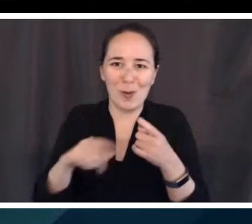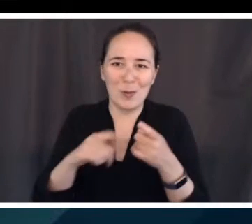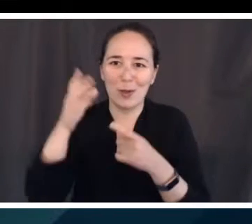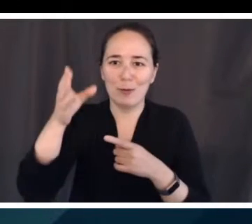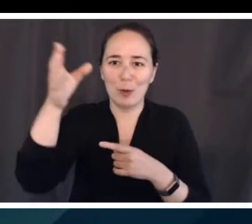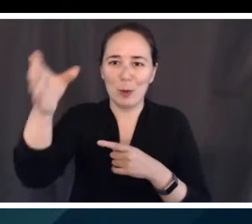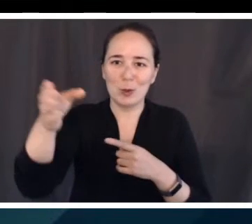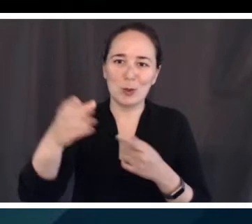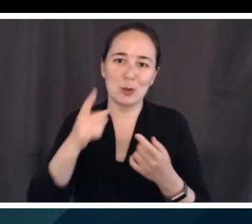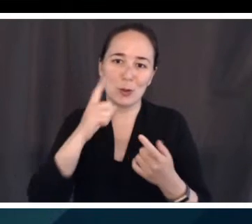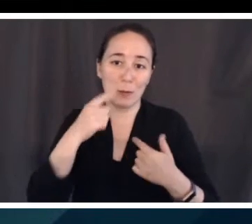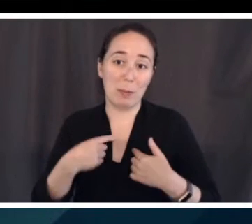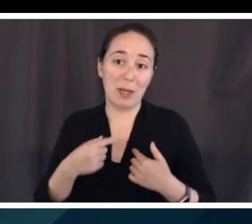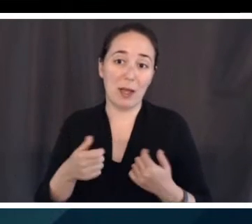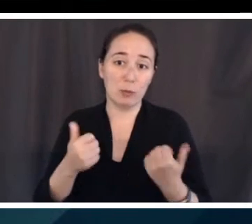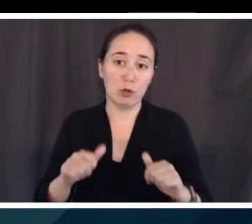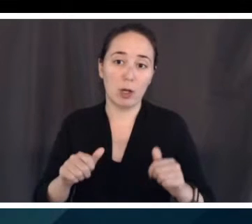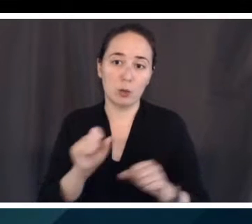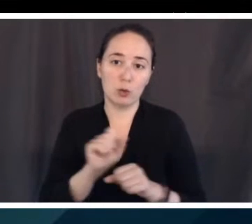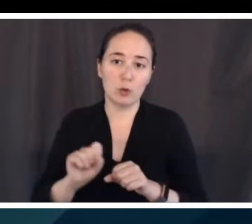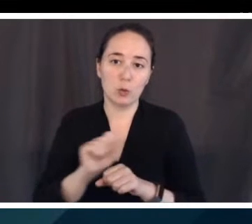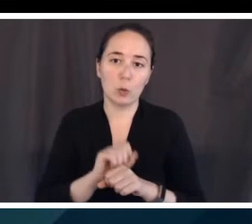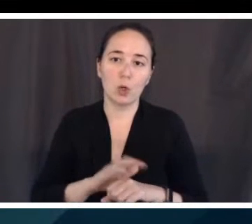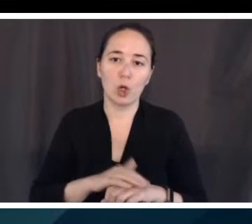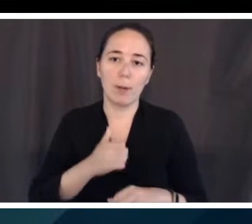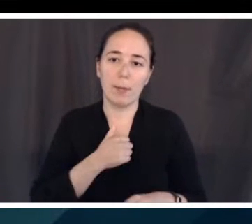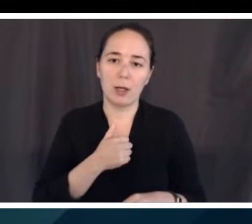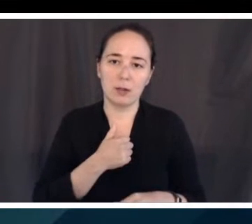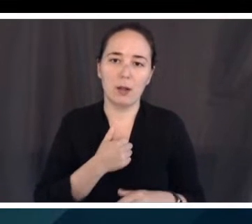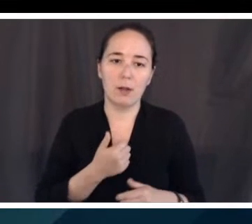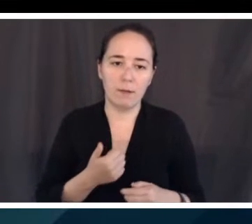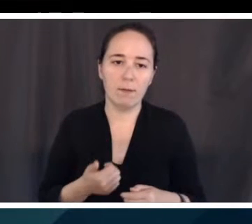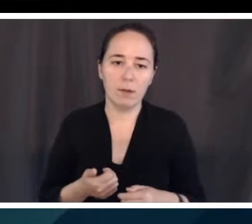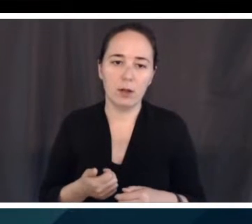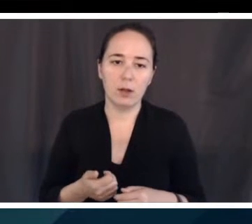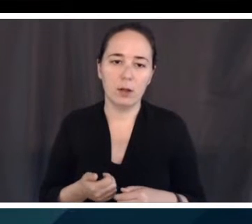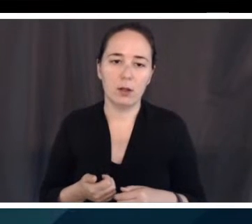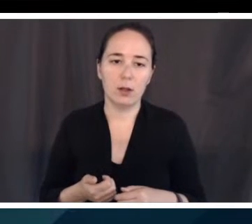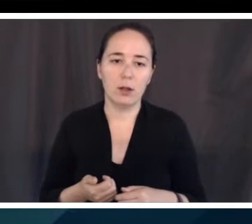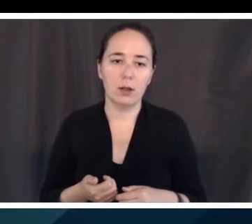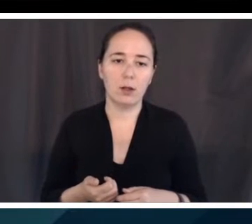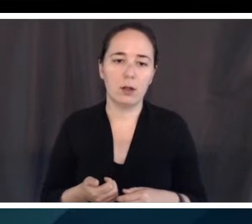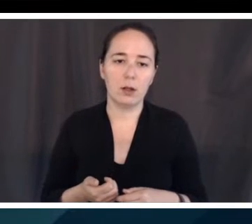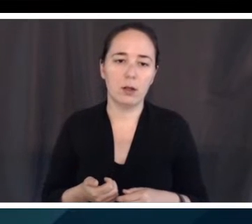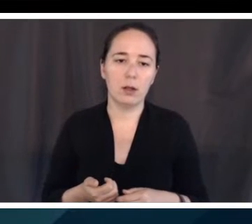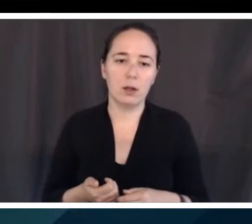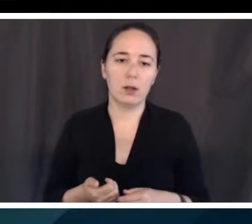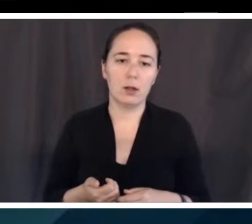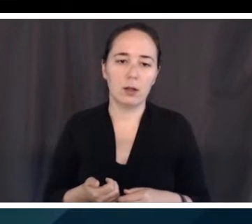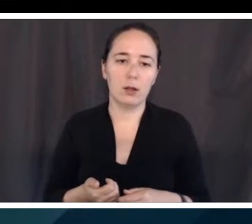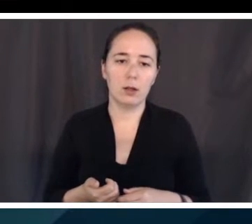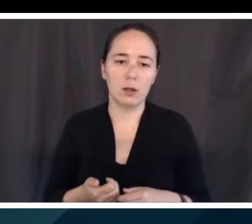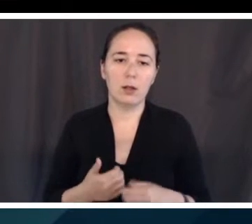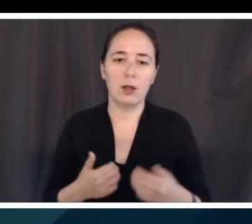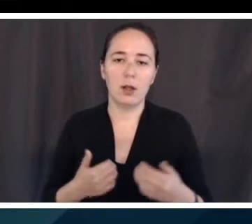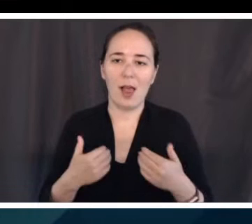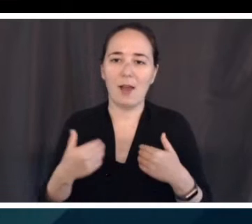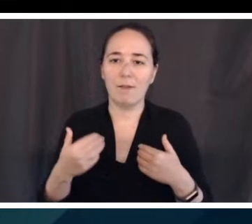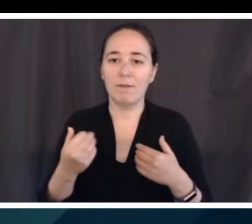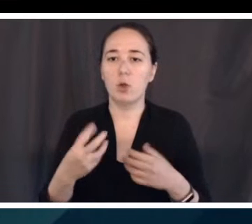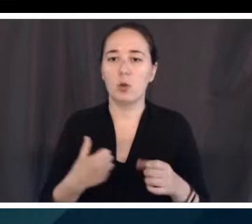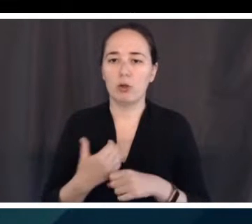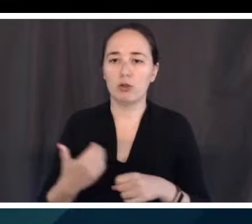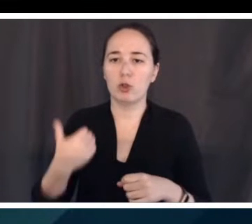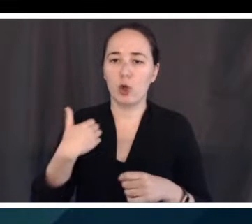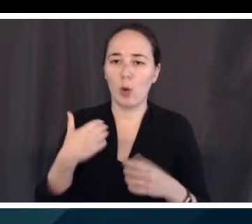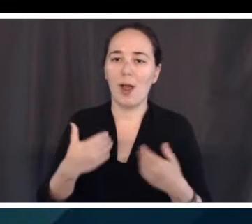is working on myself in a big way. I had some health difficulties a few years ago, and